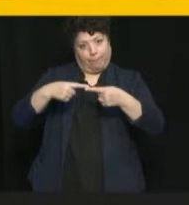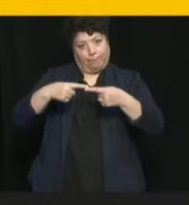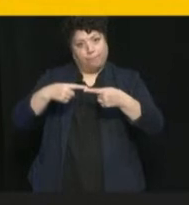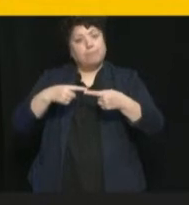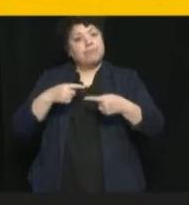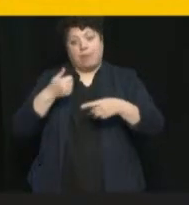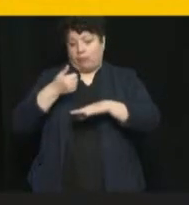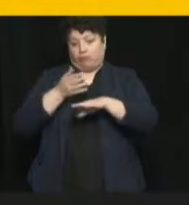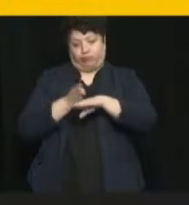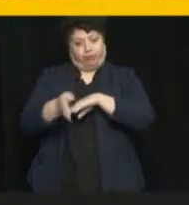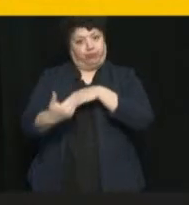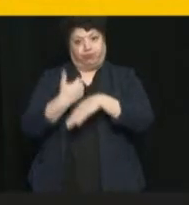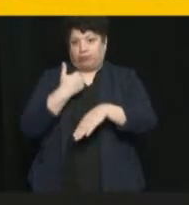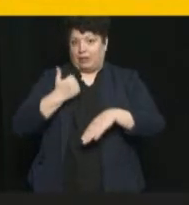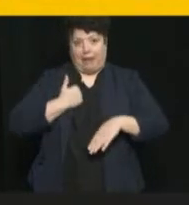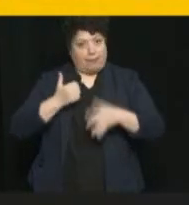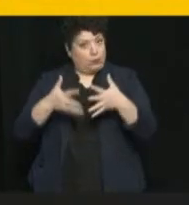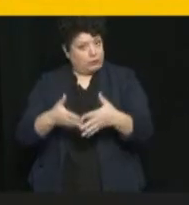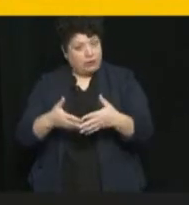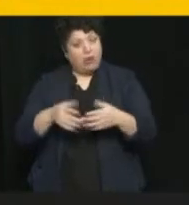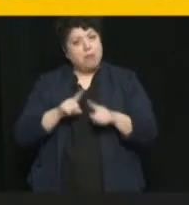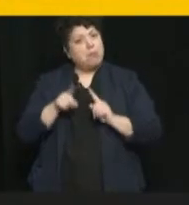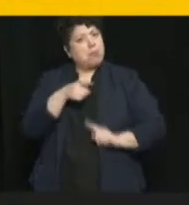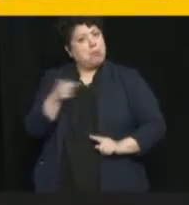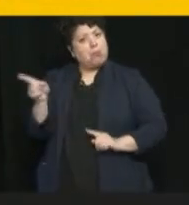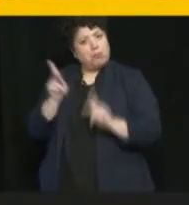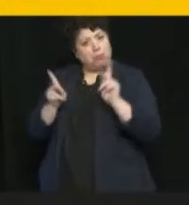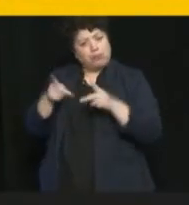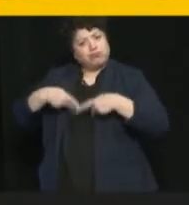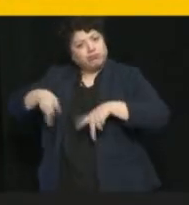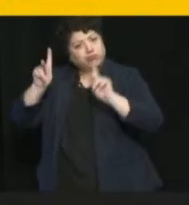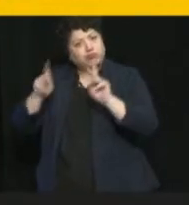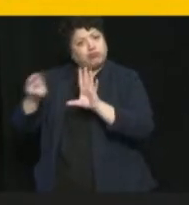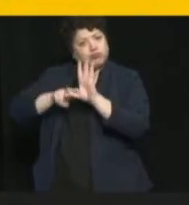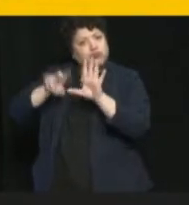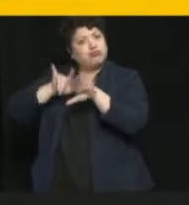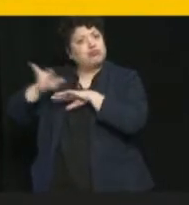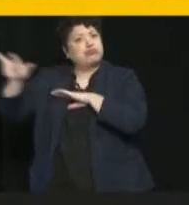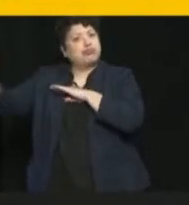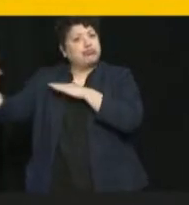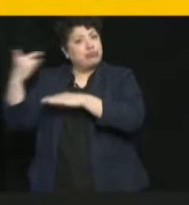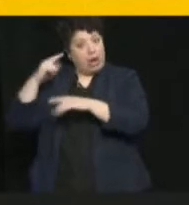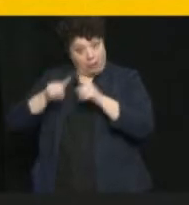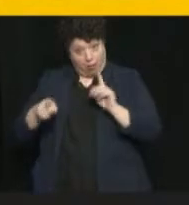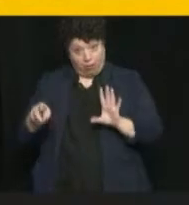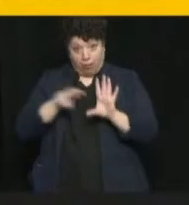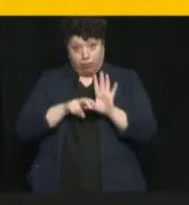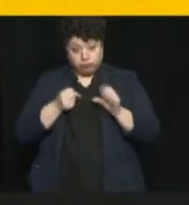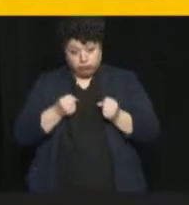lack of a better word, is not? Why can people still get on airplanes and fly in and out of this country, but they can't drive?